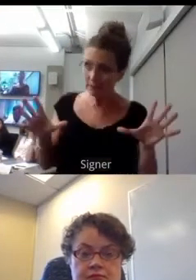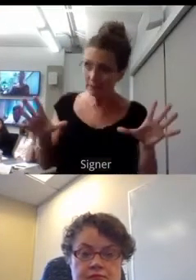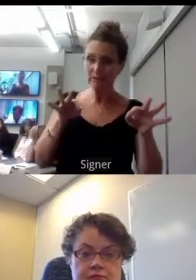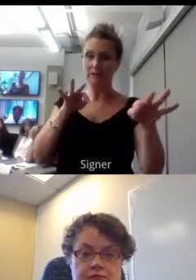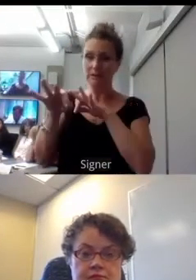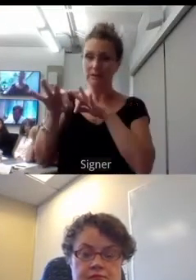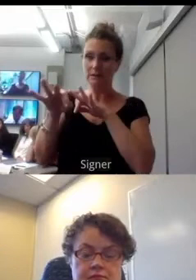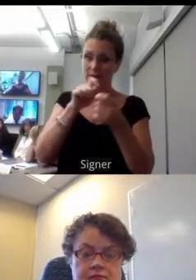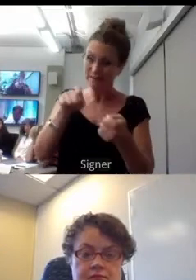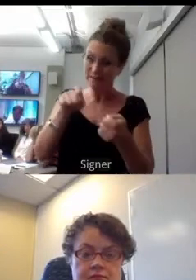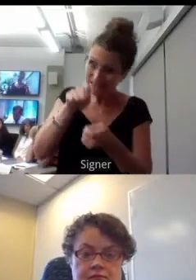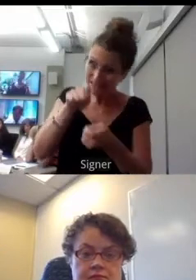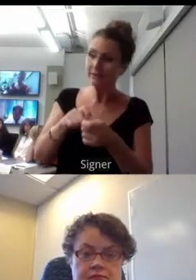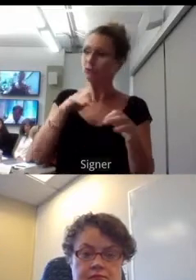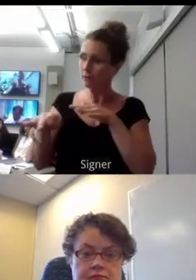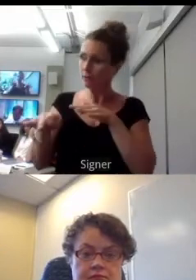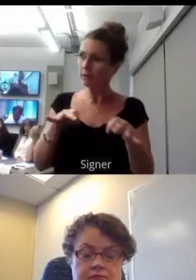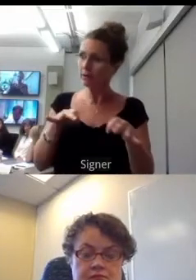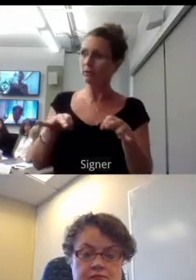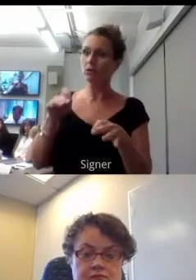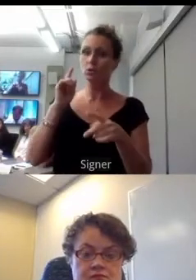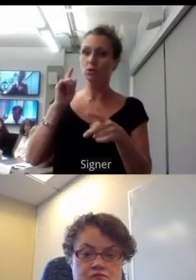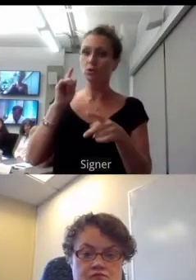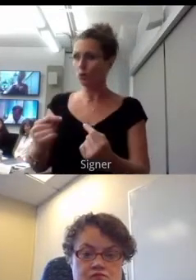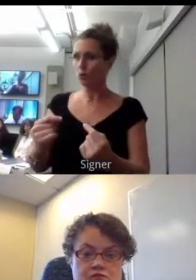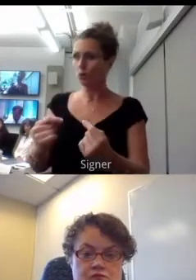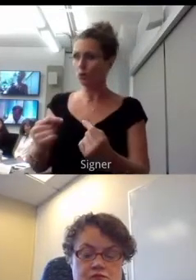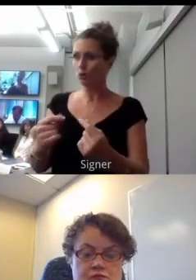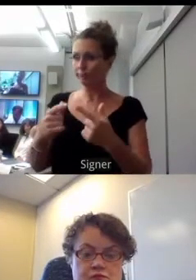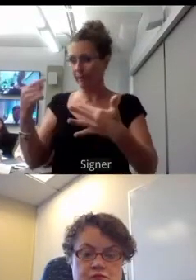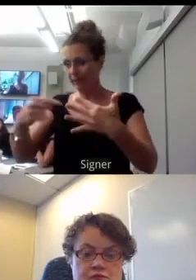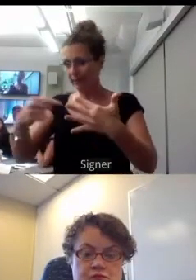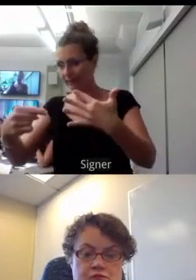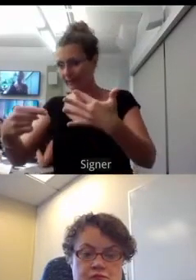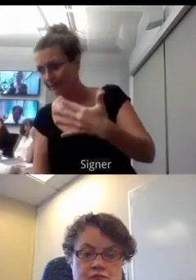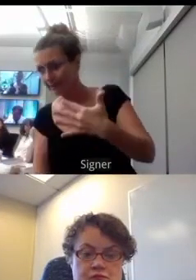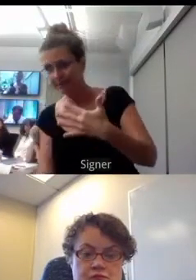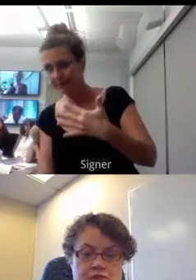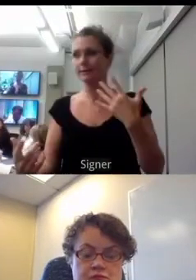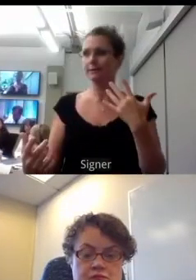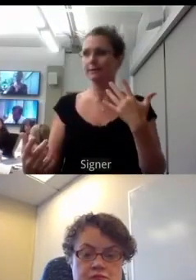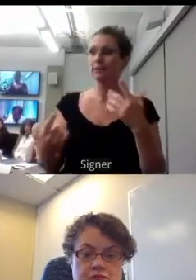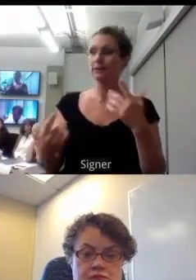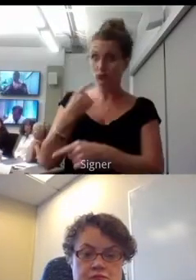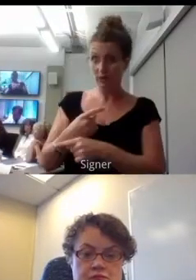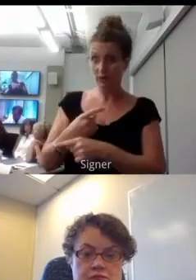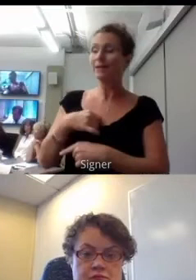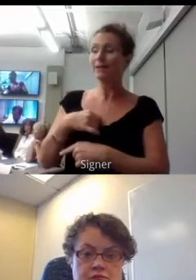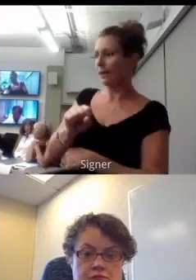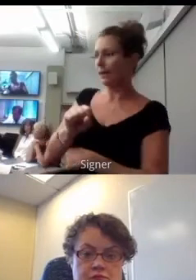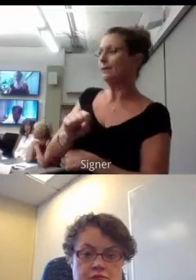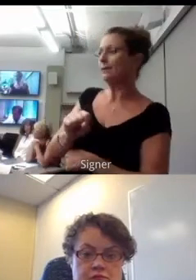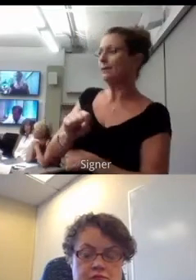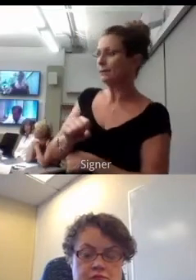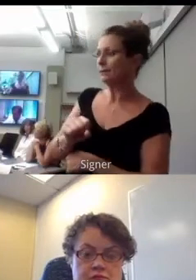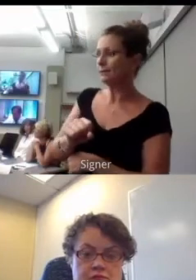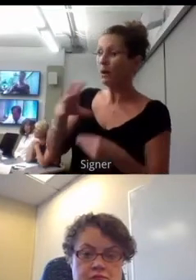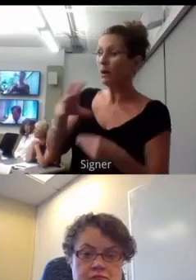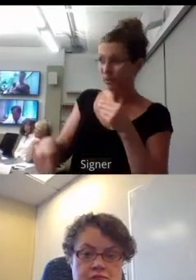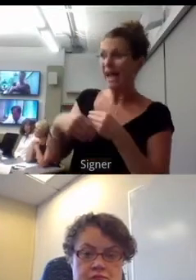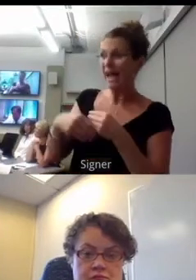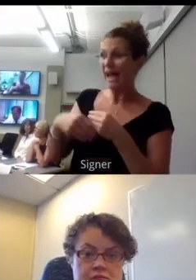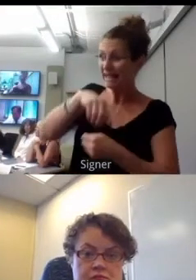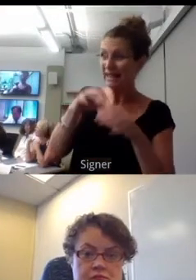for implementing the law, the new national accessibility law. I would add it in the wording. And so it doesn't need to be their top priority, but if you're